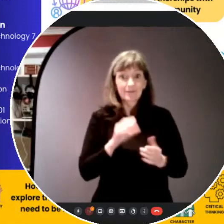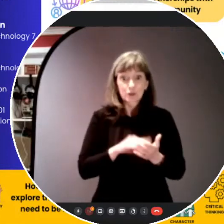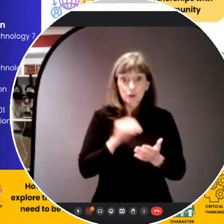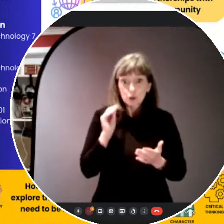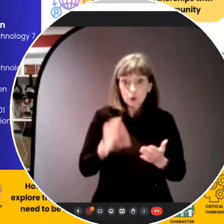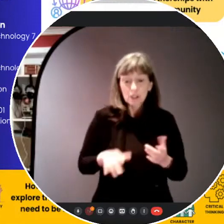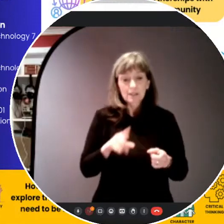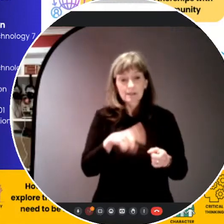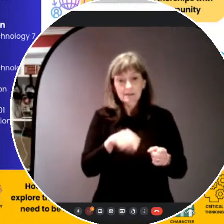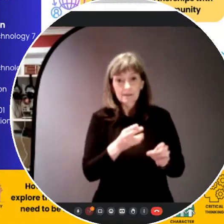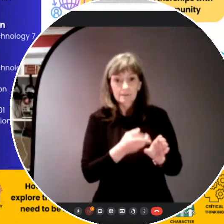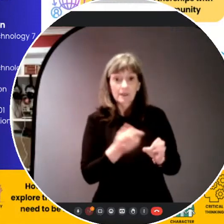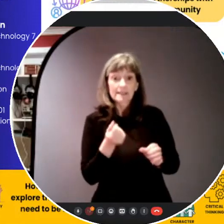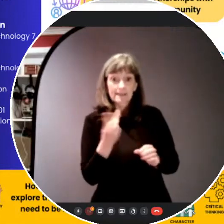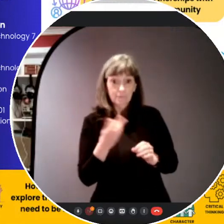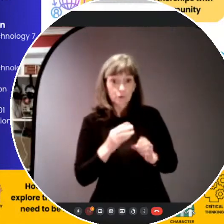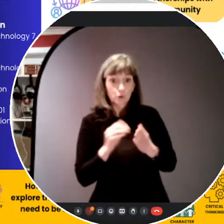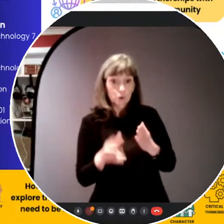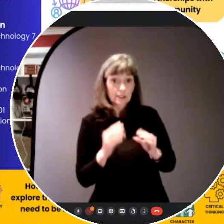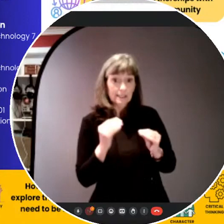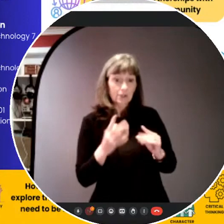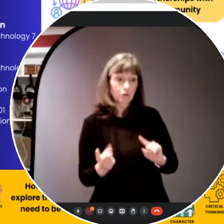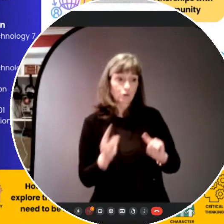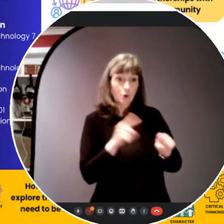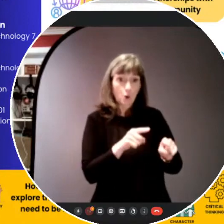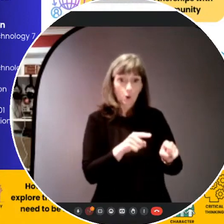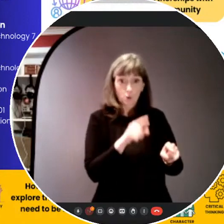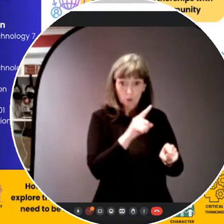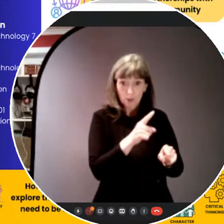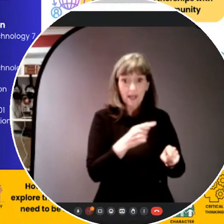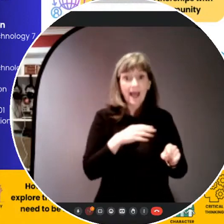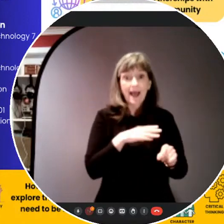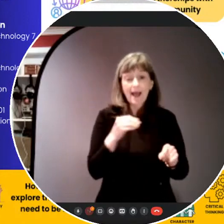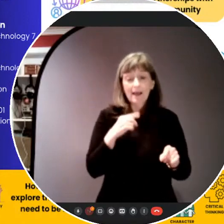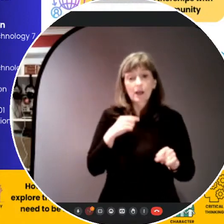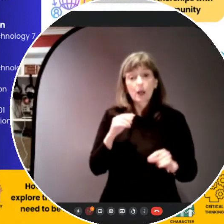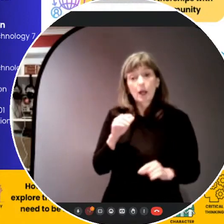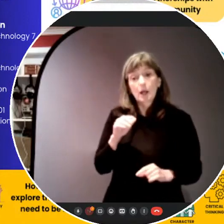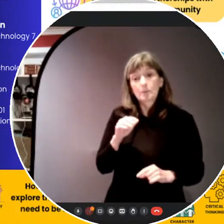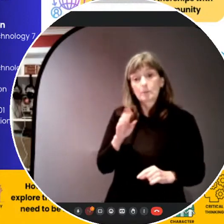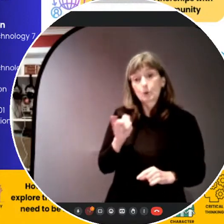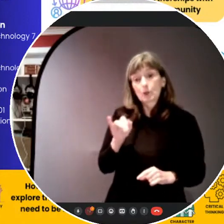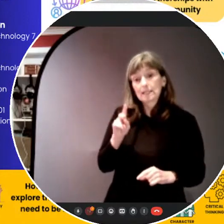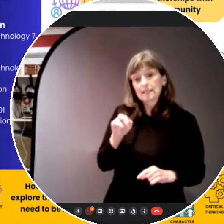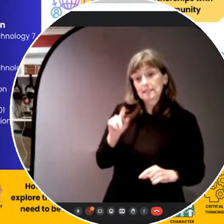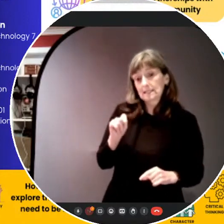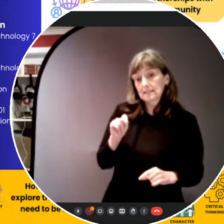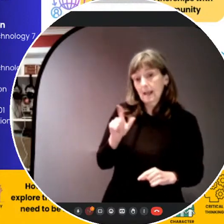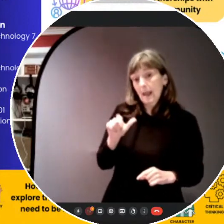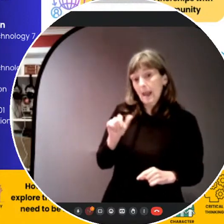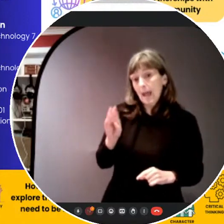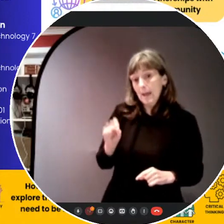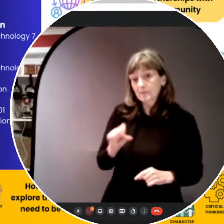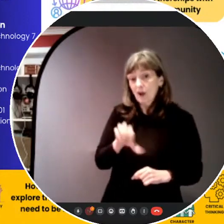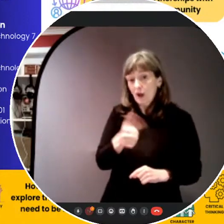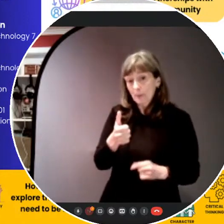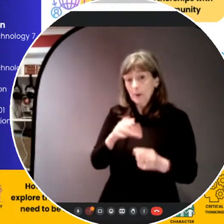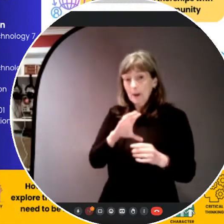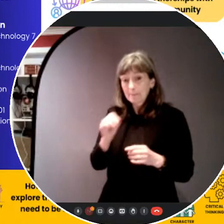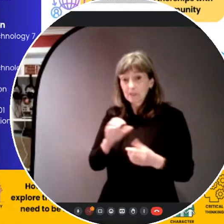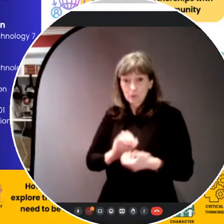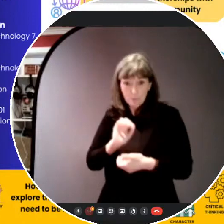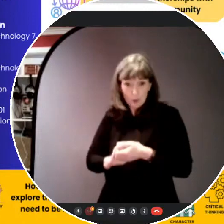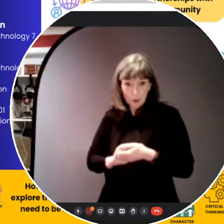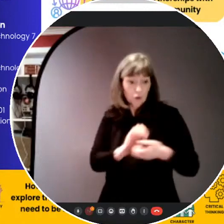teachers attended, and also Brilliant Labs as well. We continue to partner and do a lot of great work with